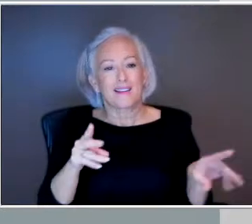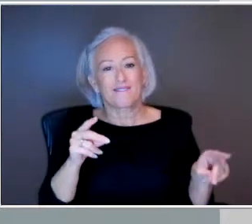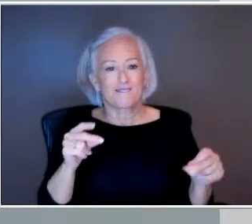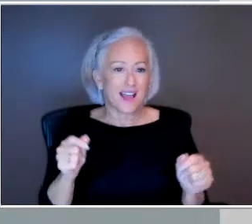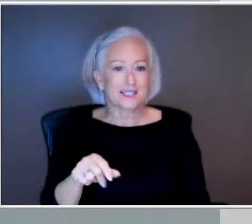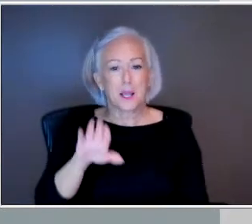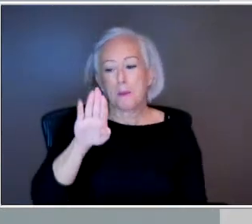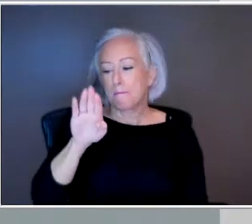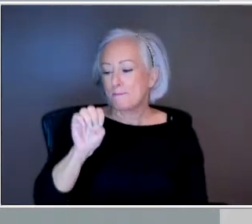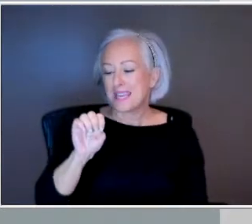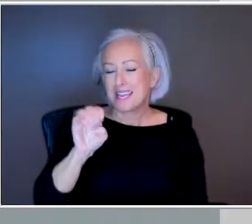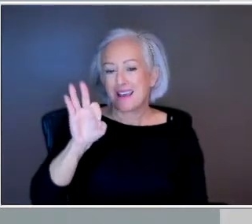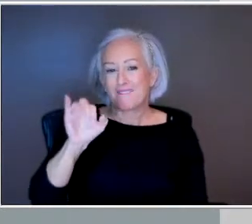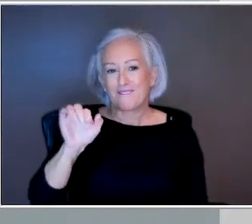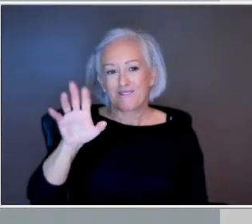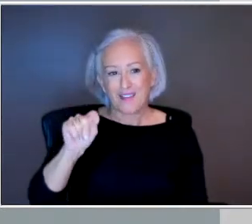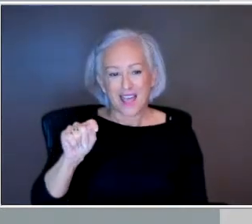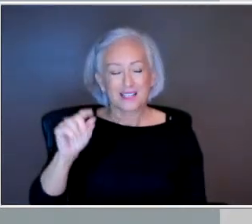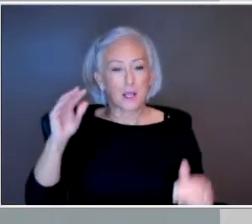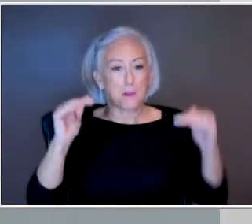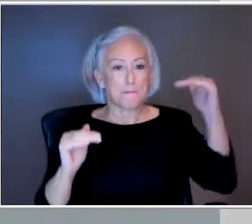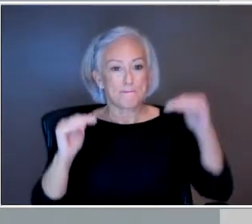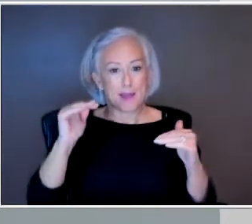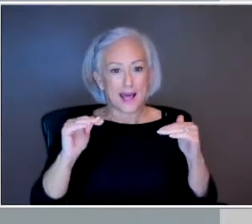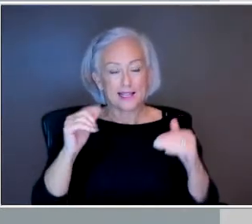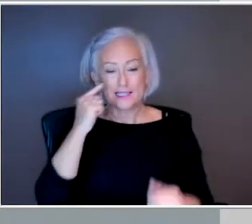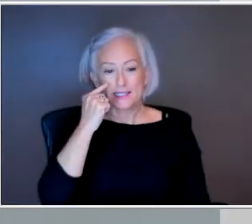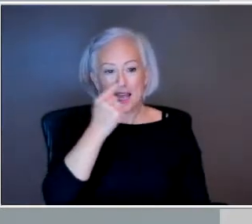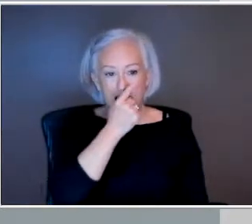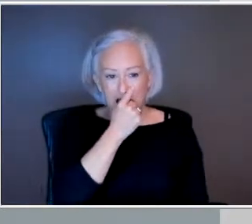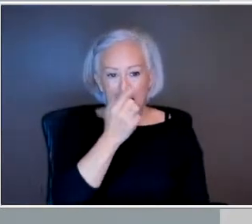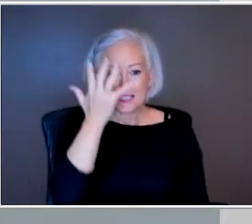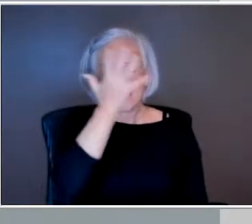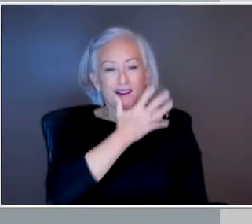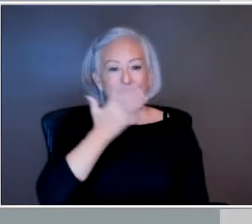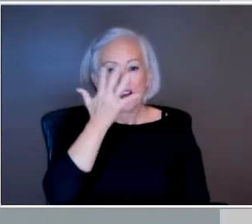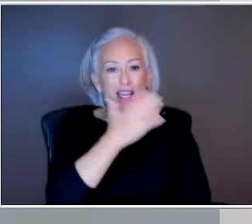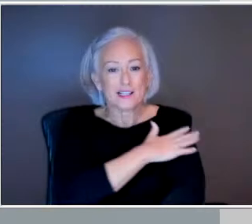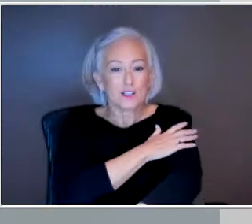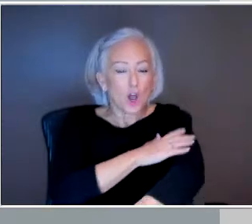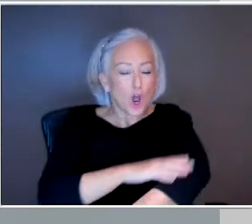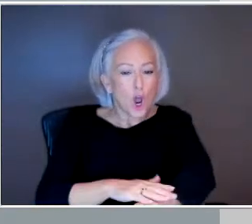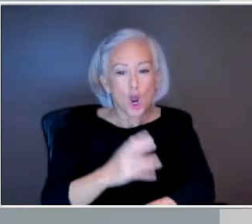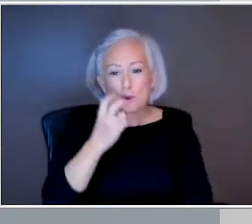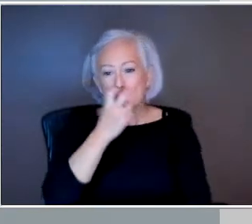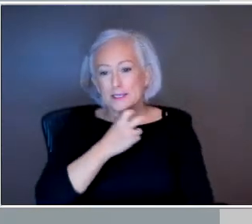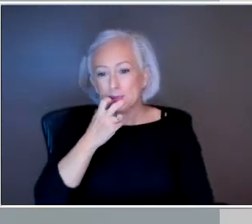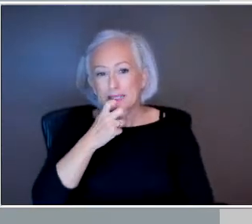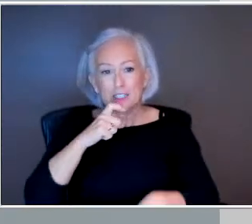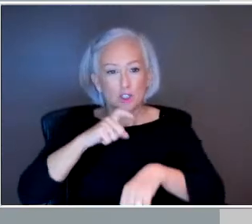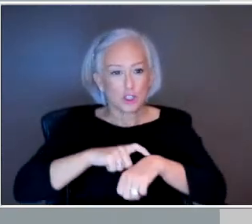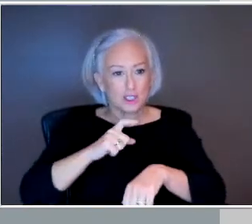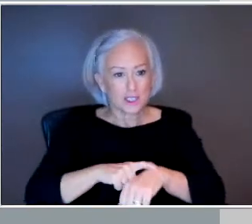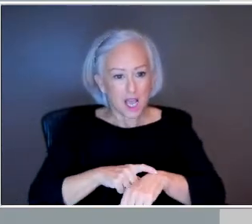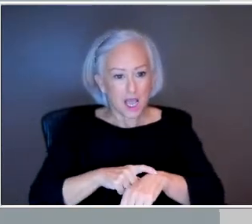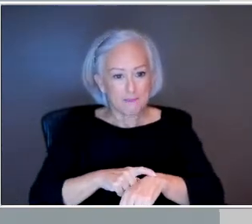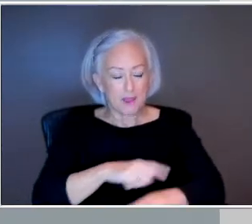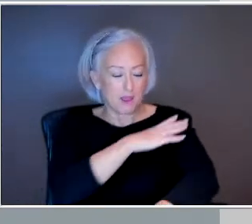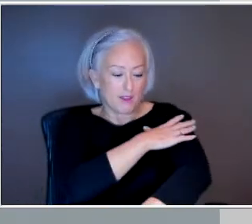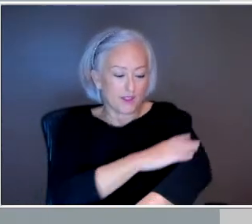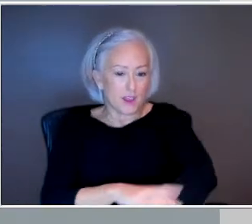balance, eyes, face, arms, speech, and of course, time. If your face is drooping, your arm is weak, you are not speaking clearly